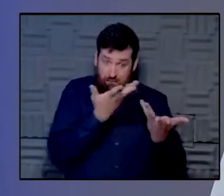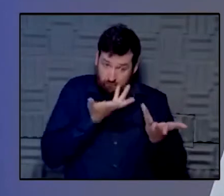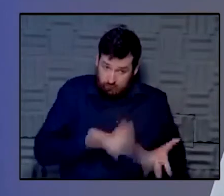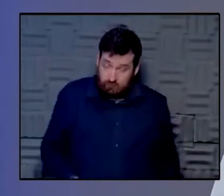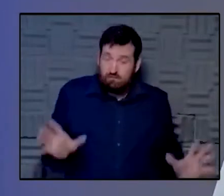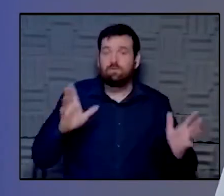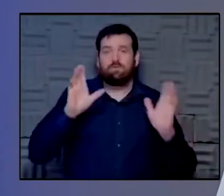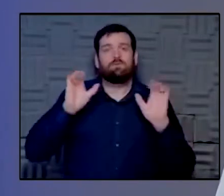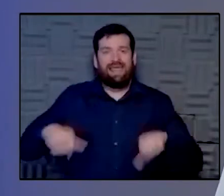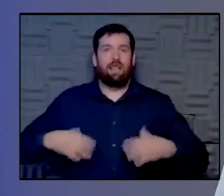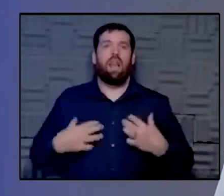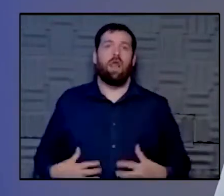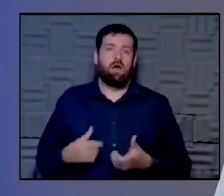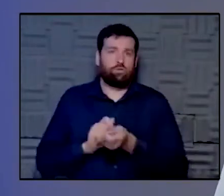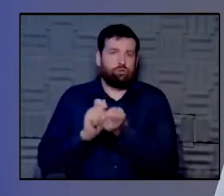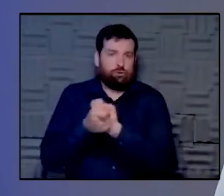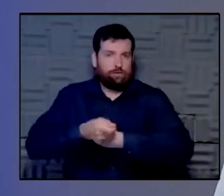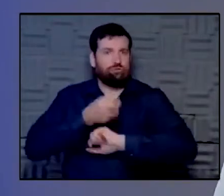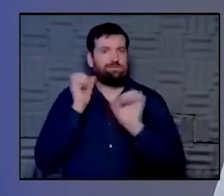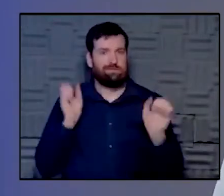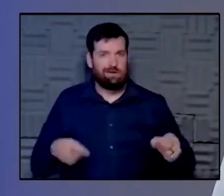their lungs, so this is not